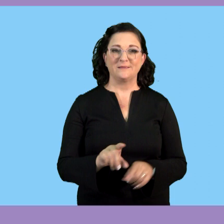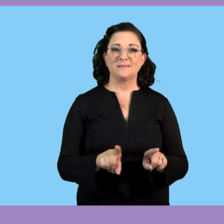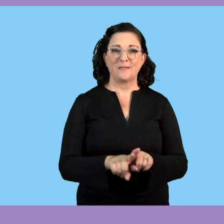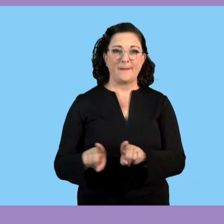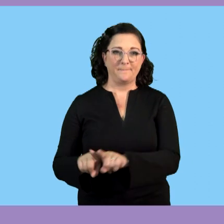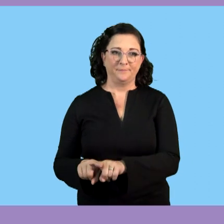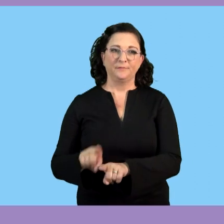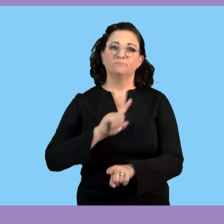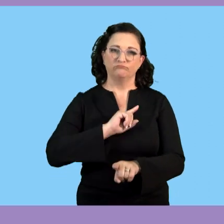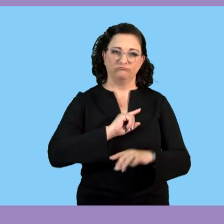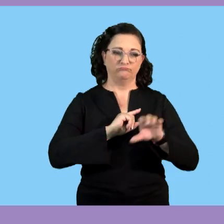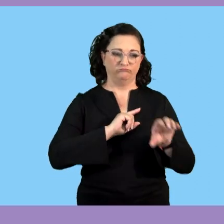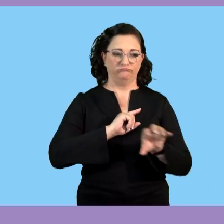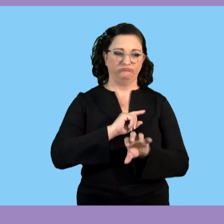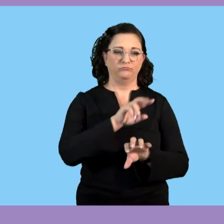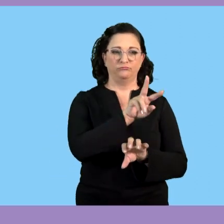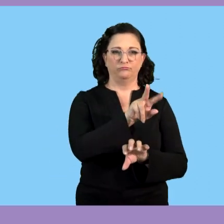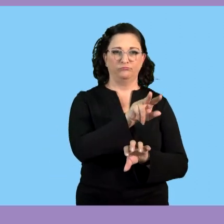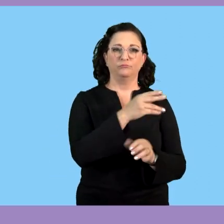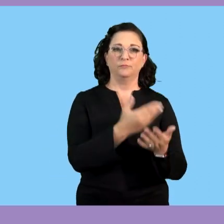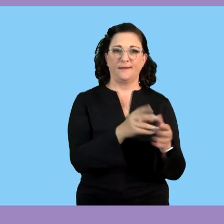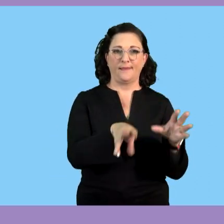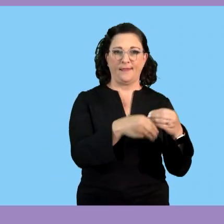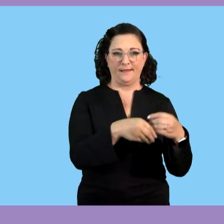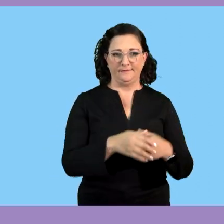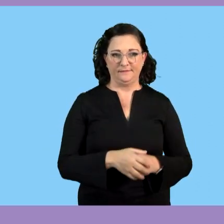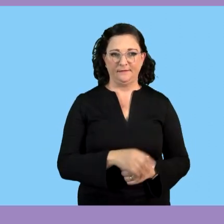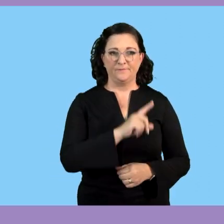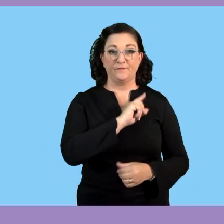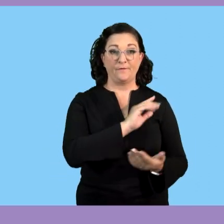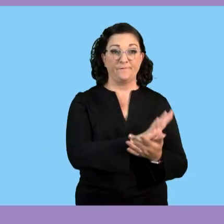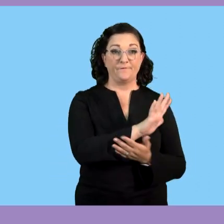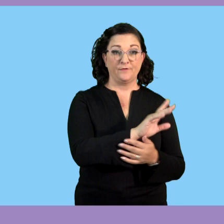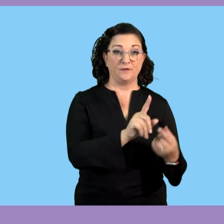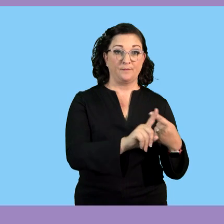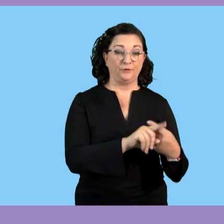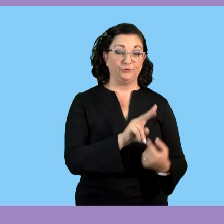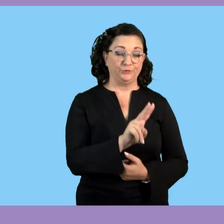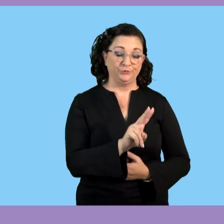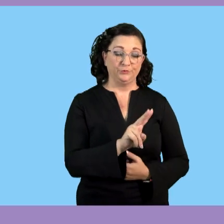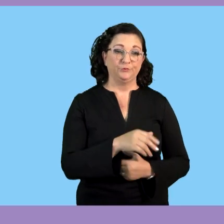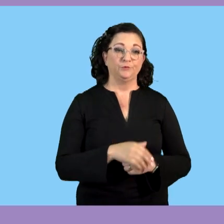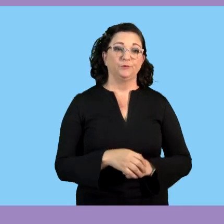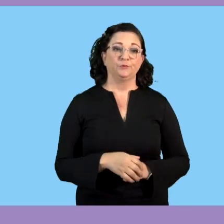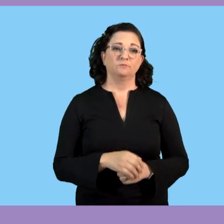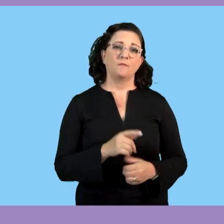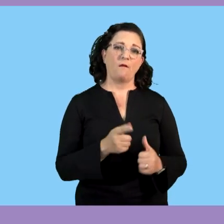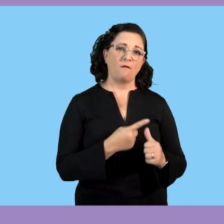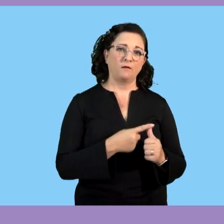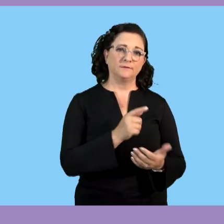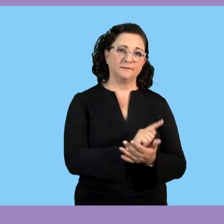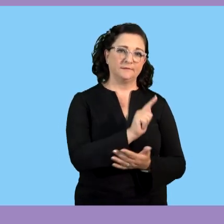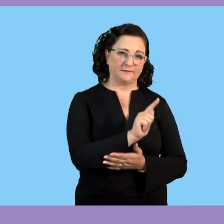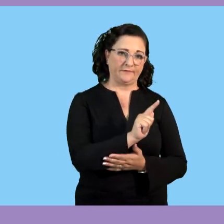can then add the numerators. And this would give us 15 plus 2 would be